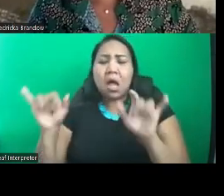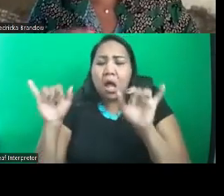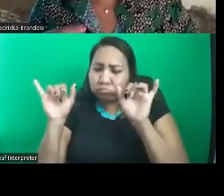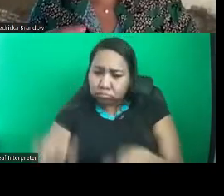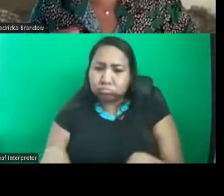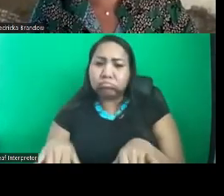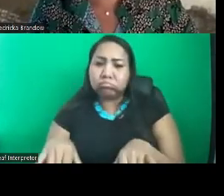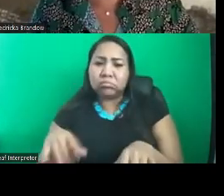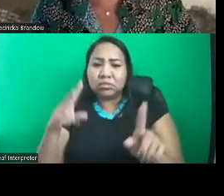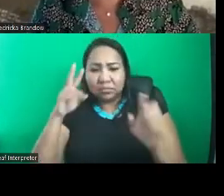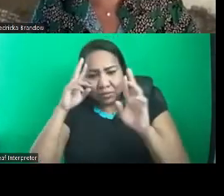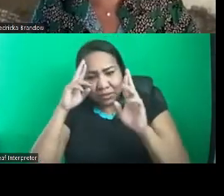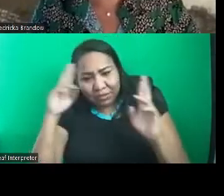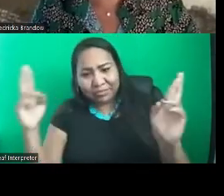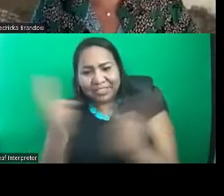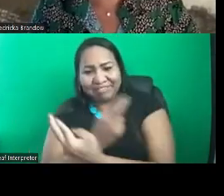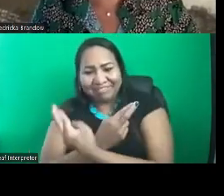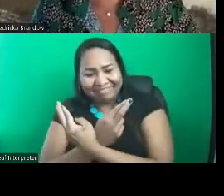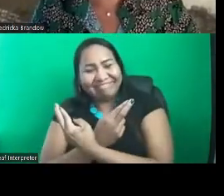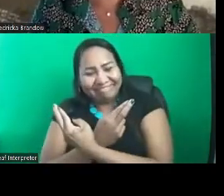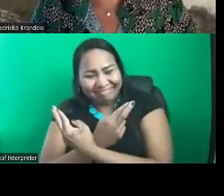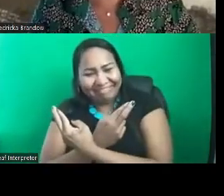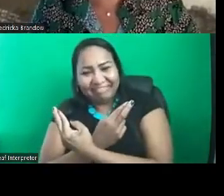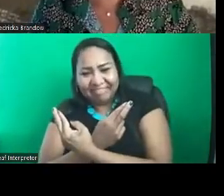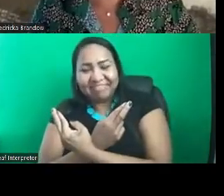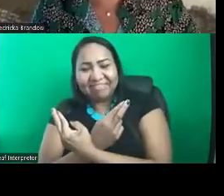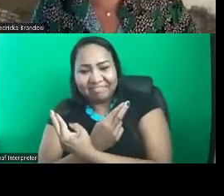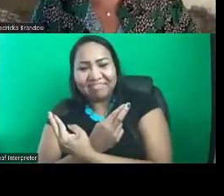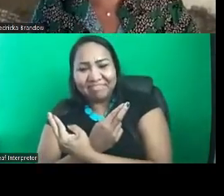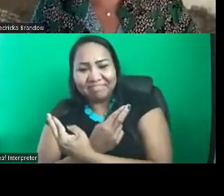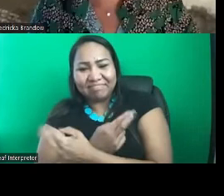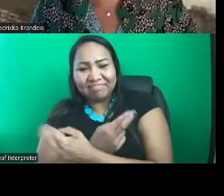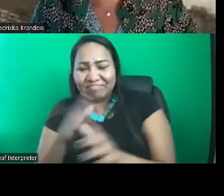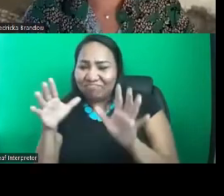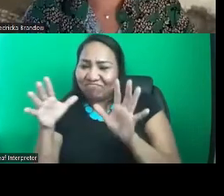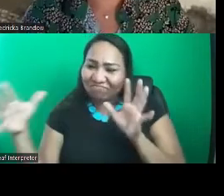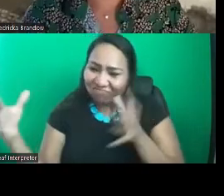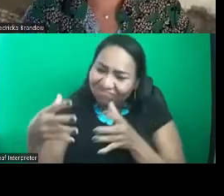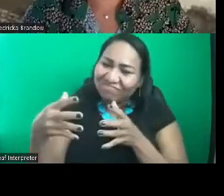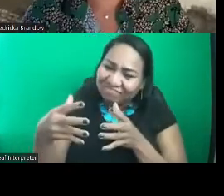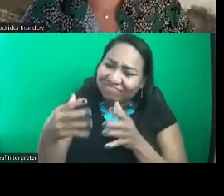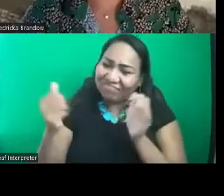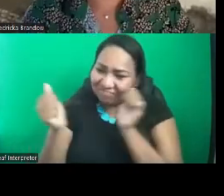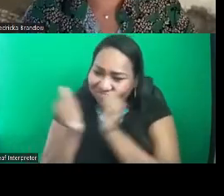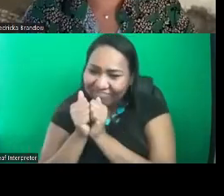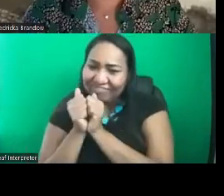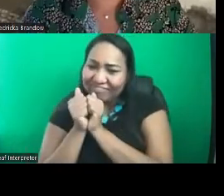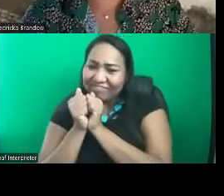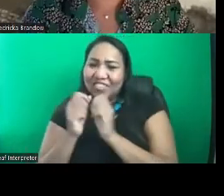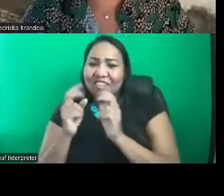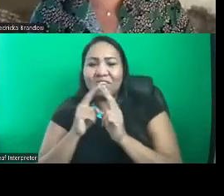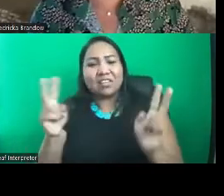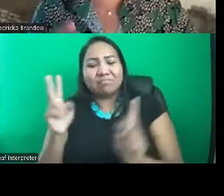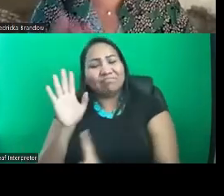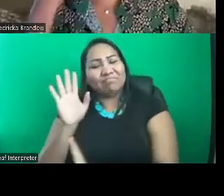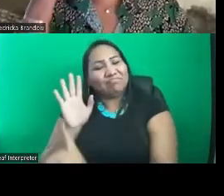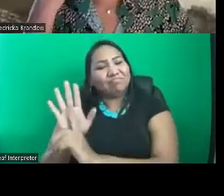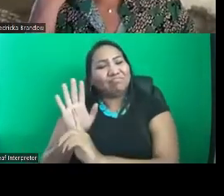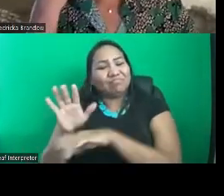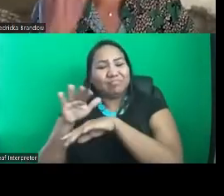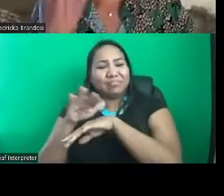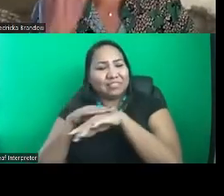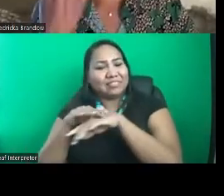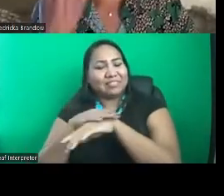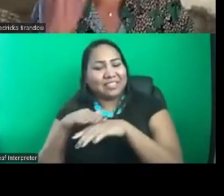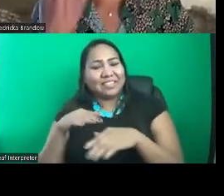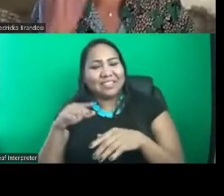and community, those are very Indigenous values. And Megan mentioned she's not Alaskan Native, but she